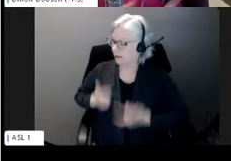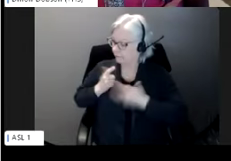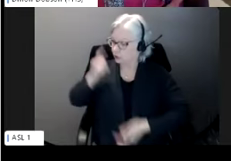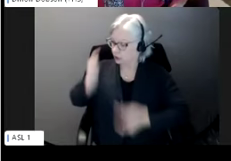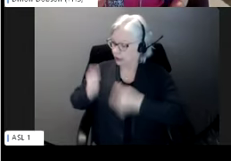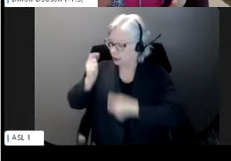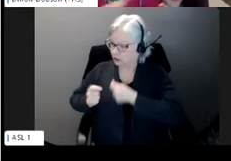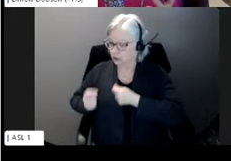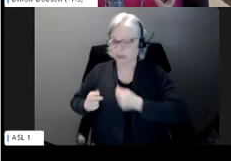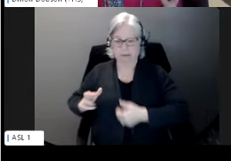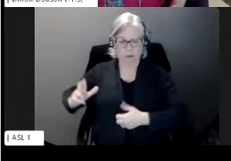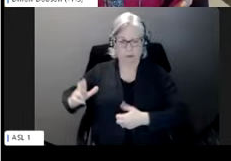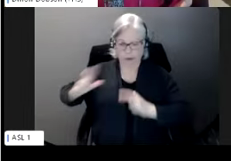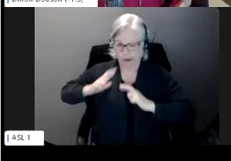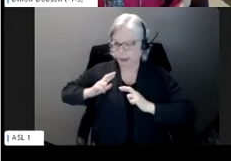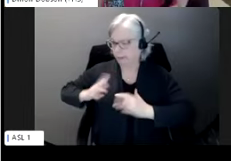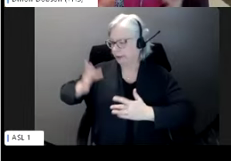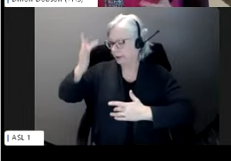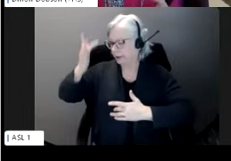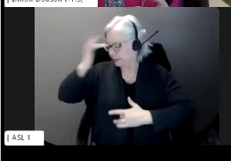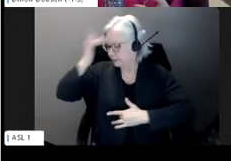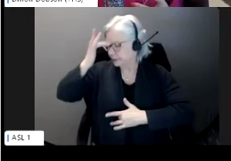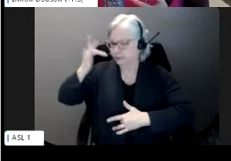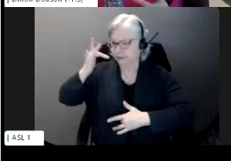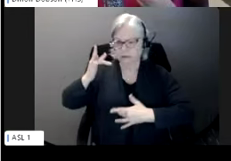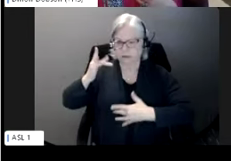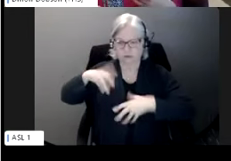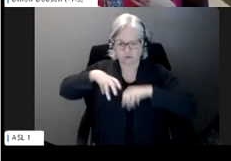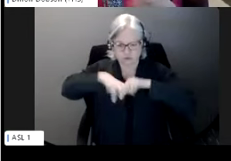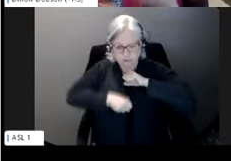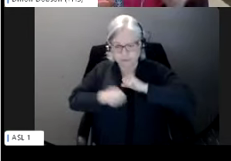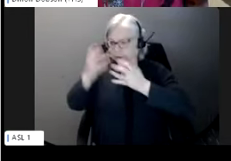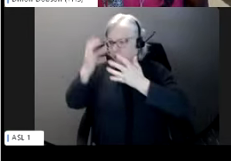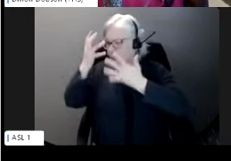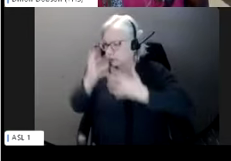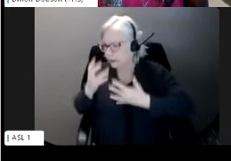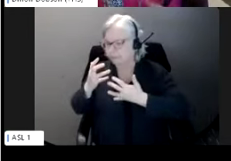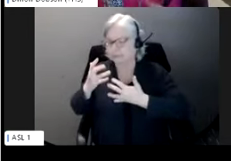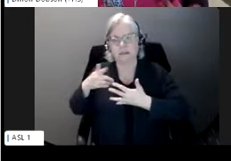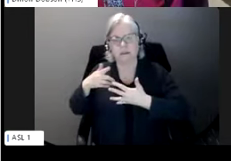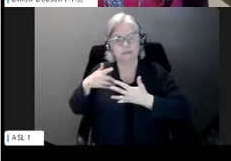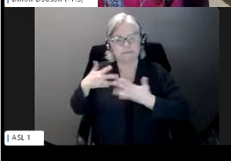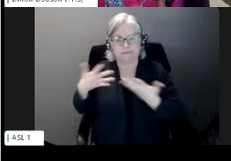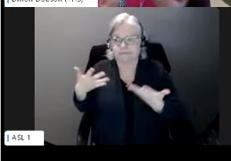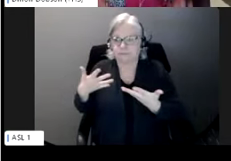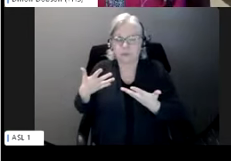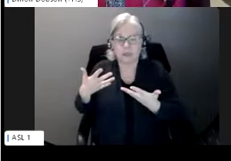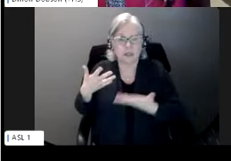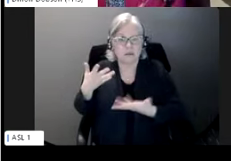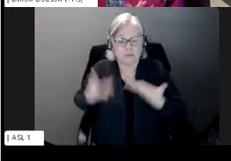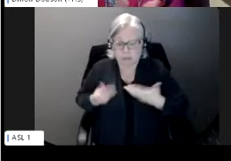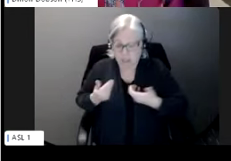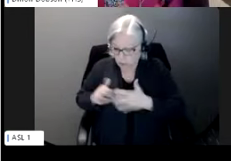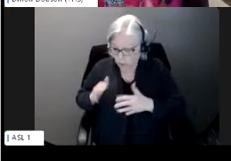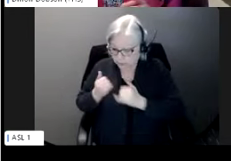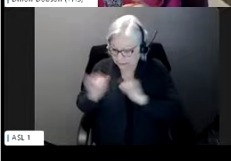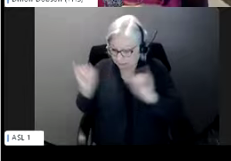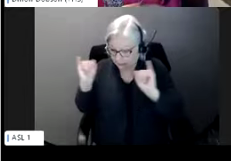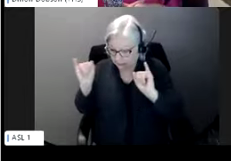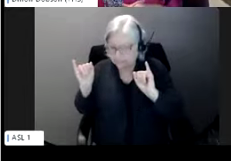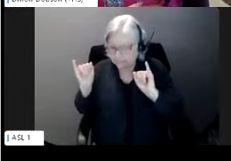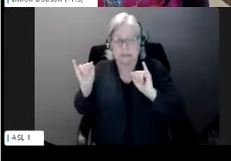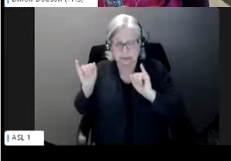right? Retirements, illnesses, bereavement, perhaps even, loss of independence or autonomy, things of